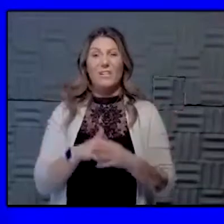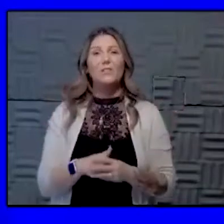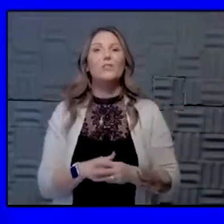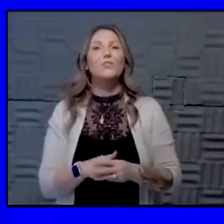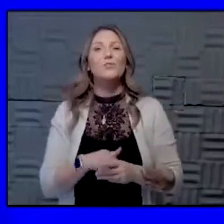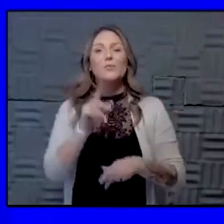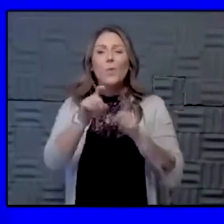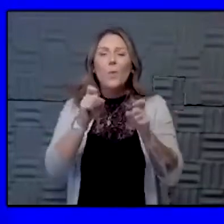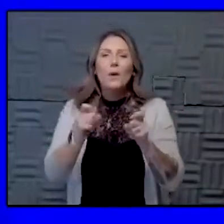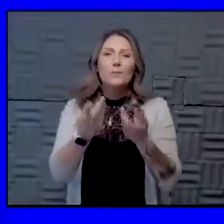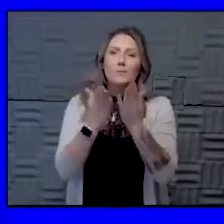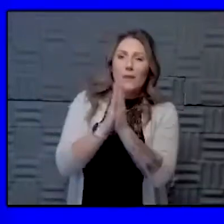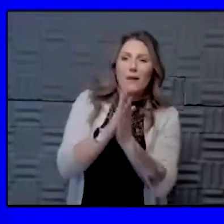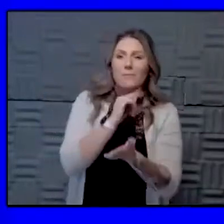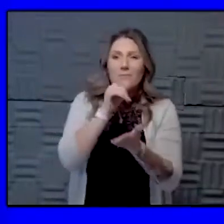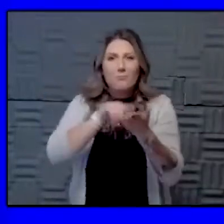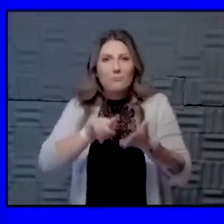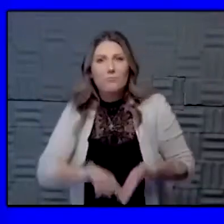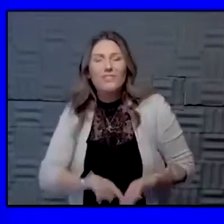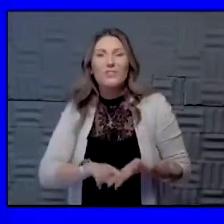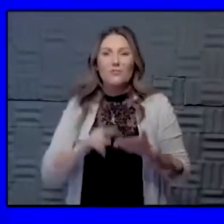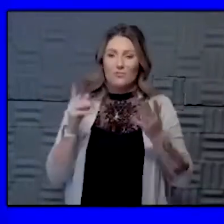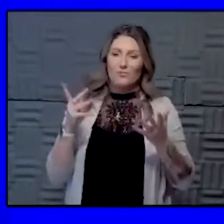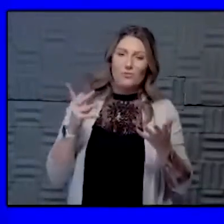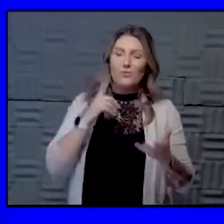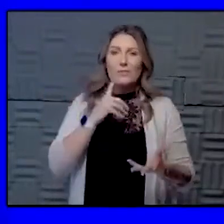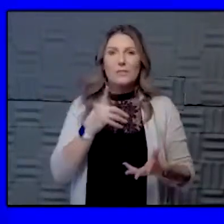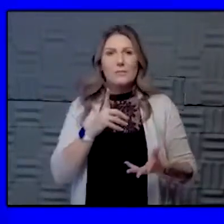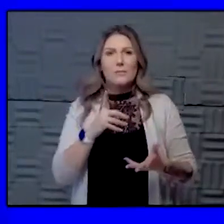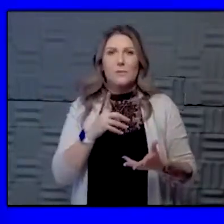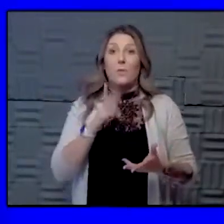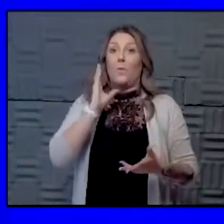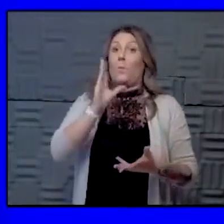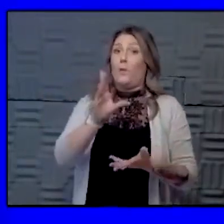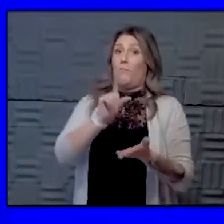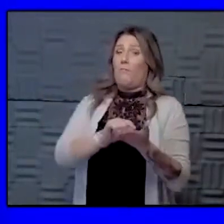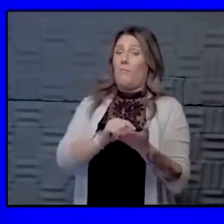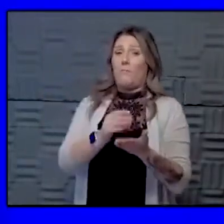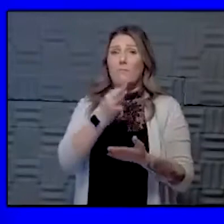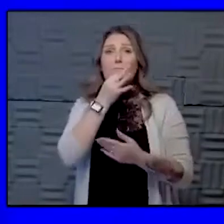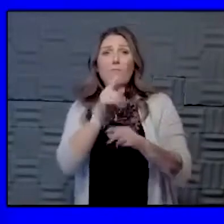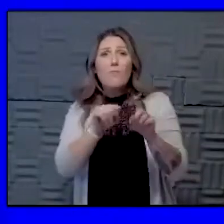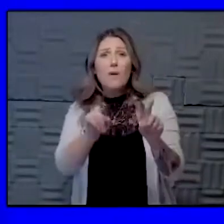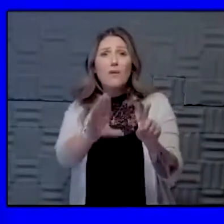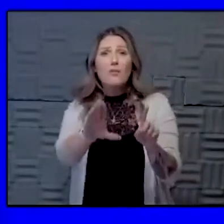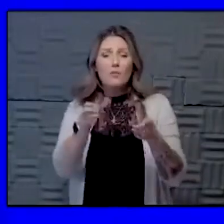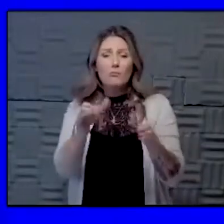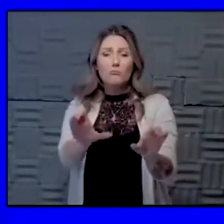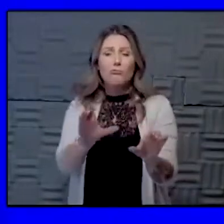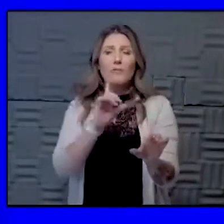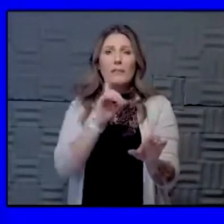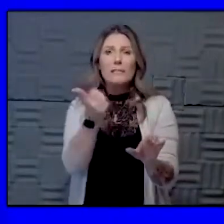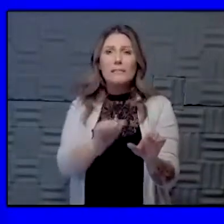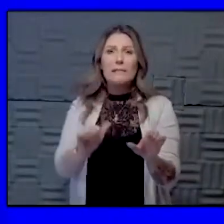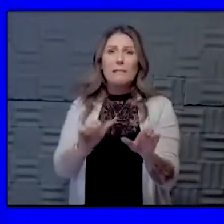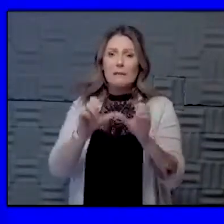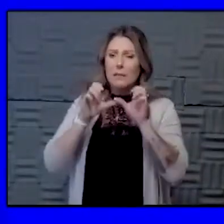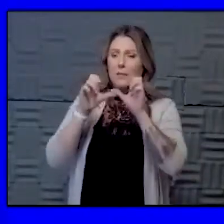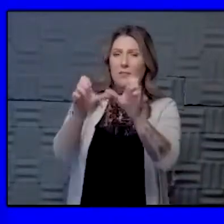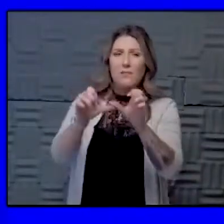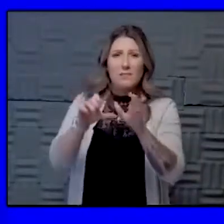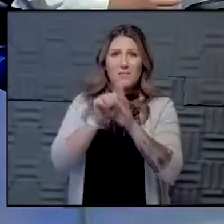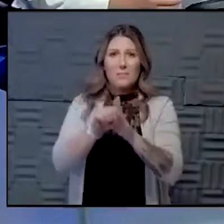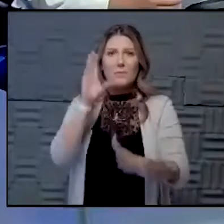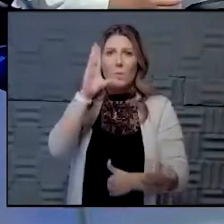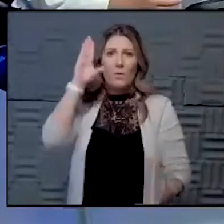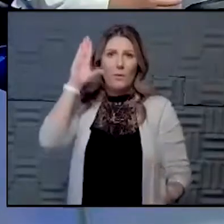asked, the research is being done, we just don't have a good answer. But we would hope and expect that, yes, your chance of getting any long haul symptoms is going to be reduced.